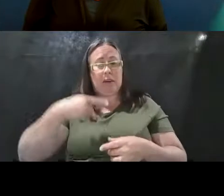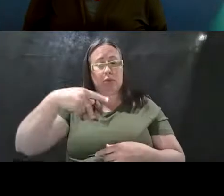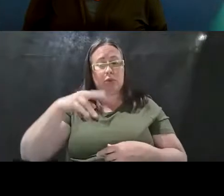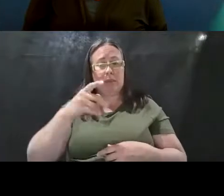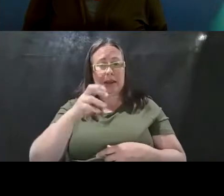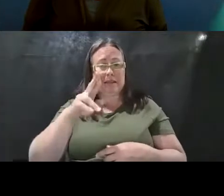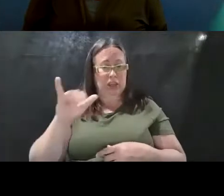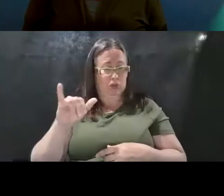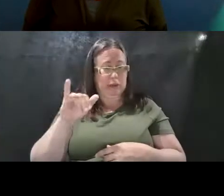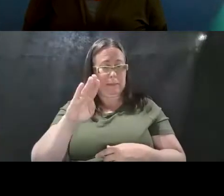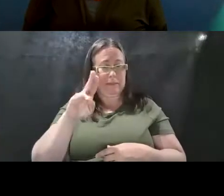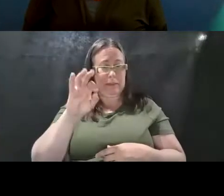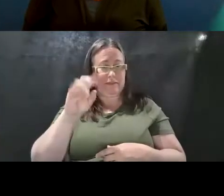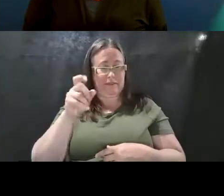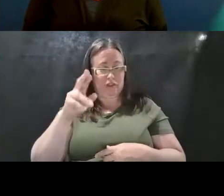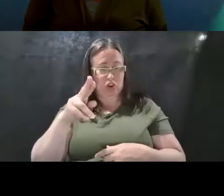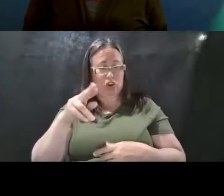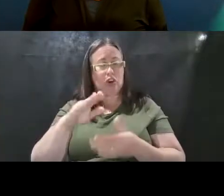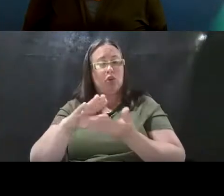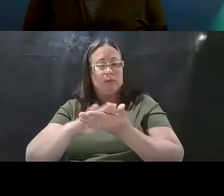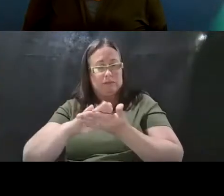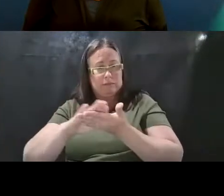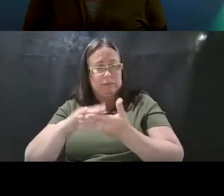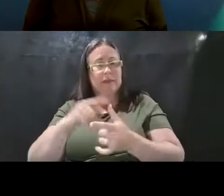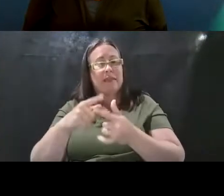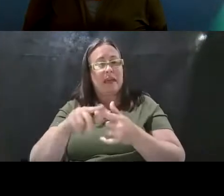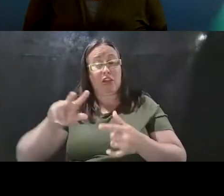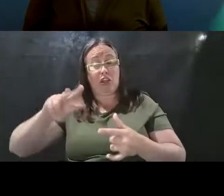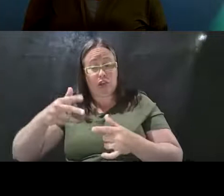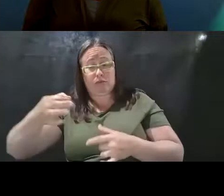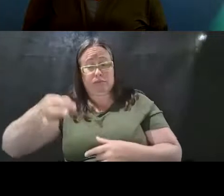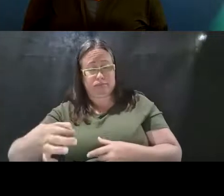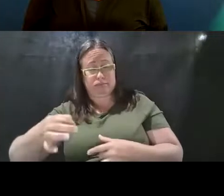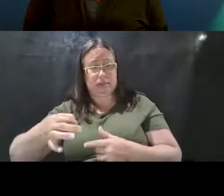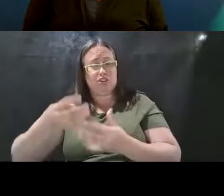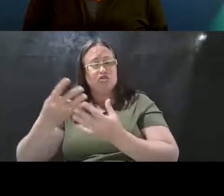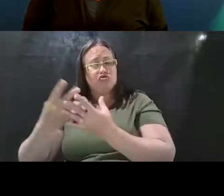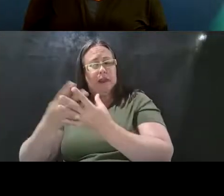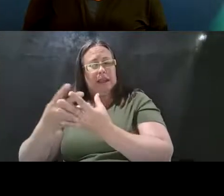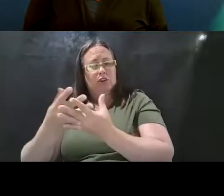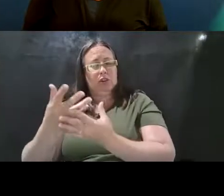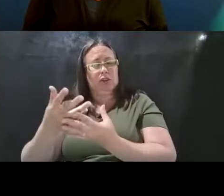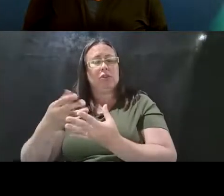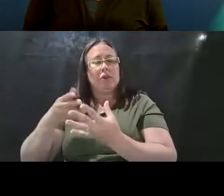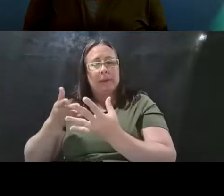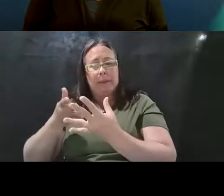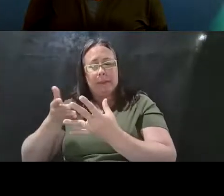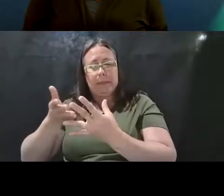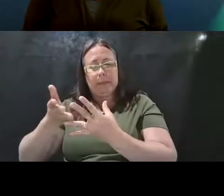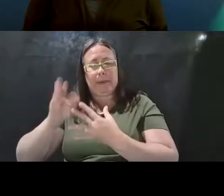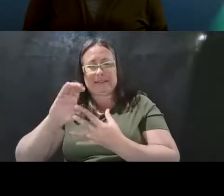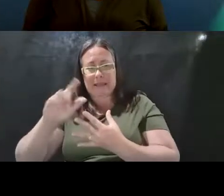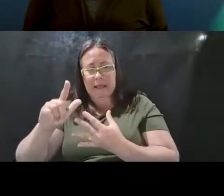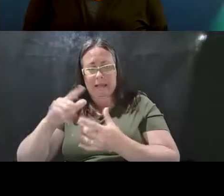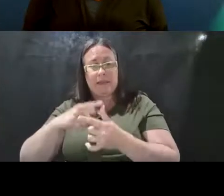the cells, transfer them into a third well that has a strainer that will remove debris. The cells go through. We then